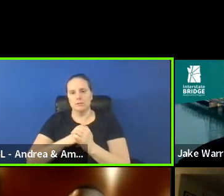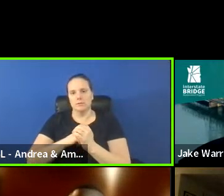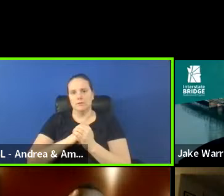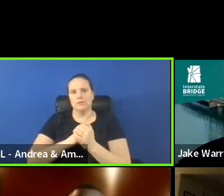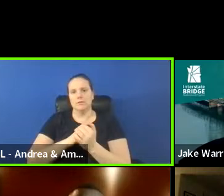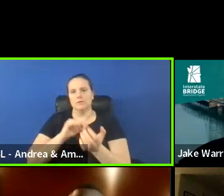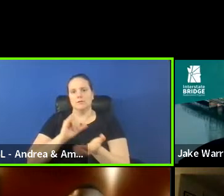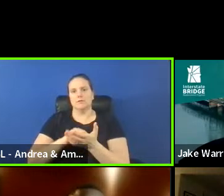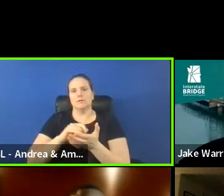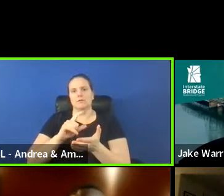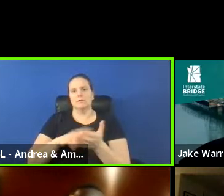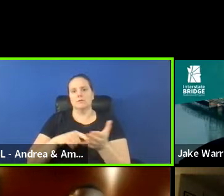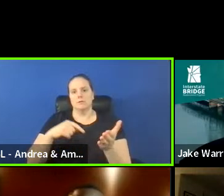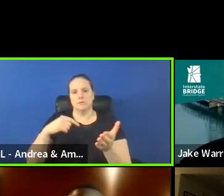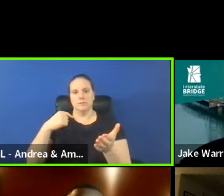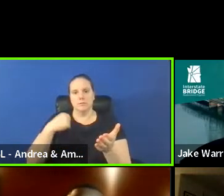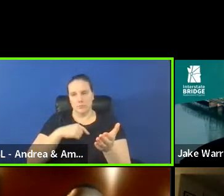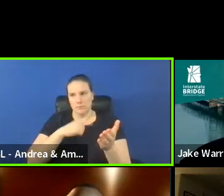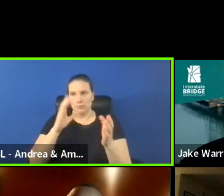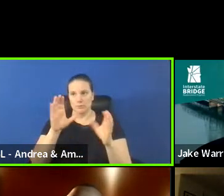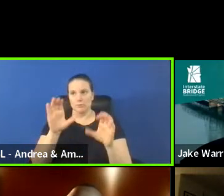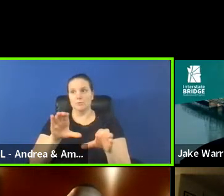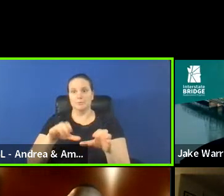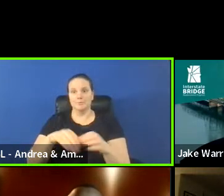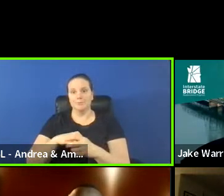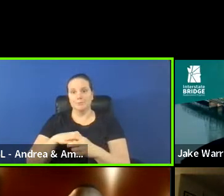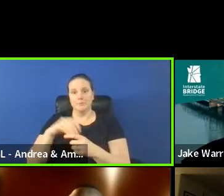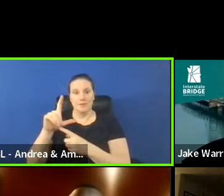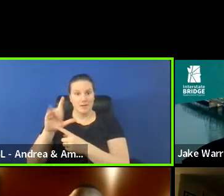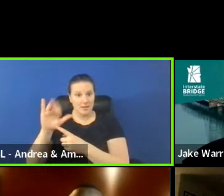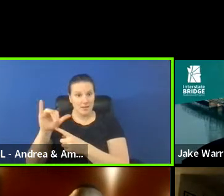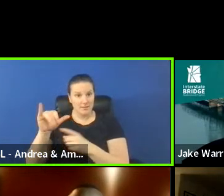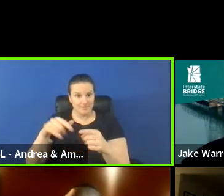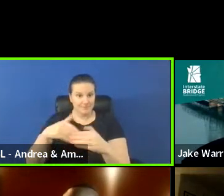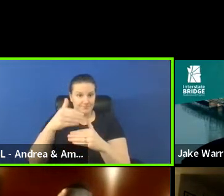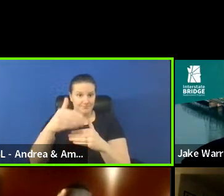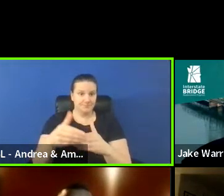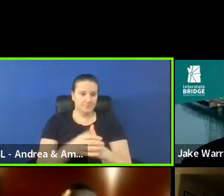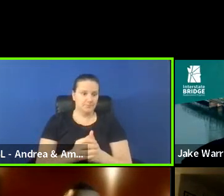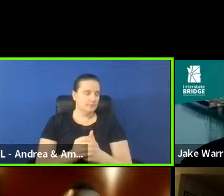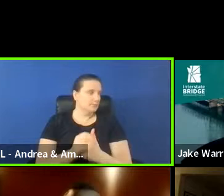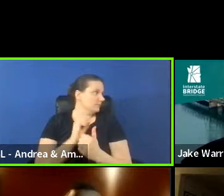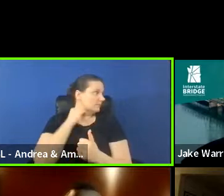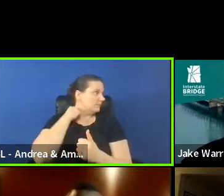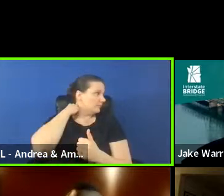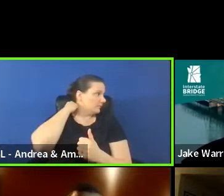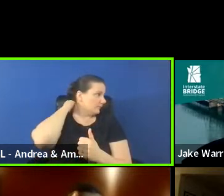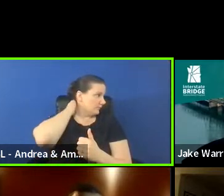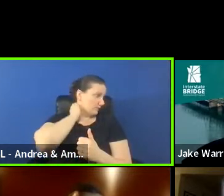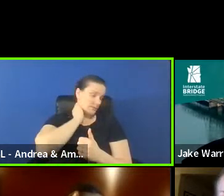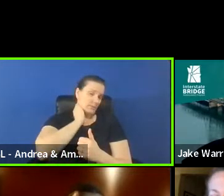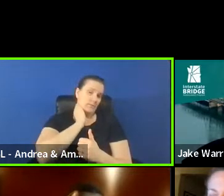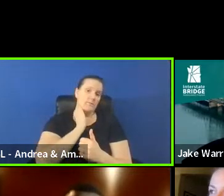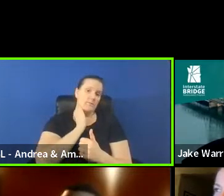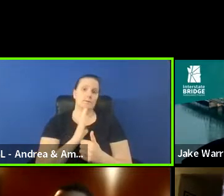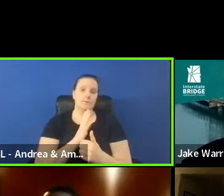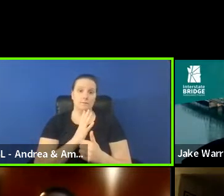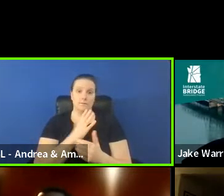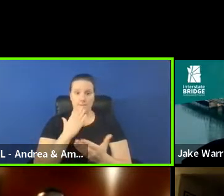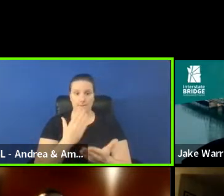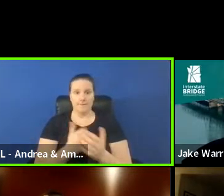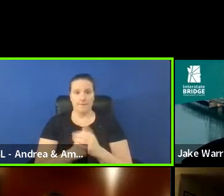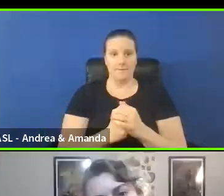so that's what we're gonna do. So Lily, you're up next. Thank you. And